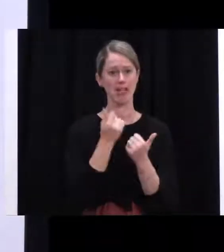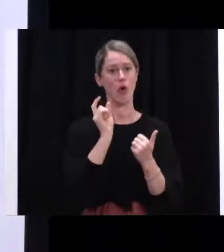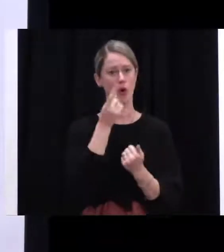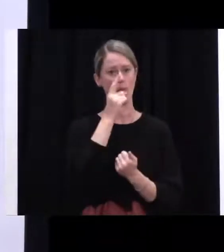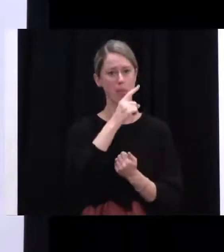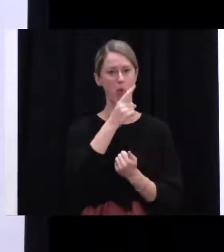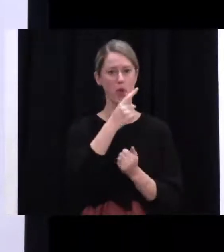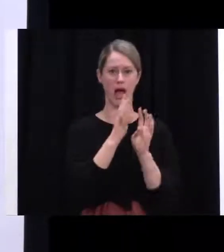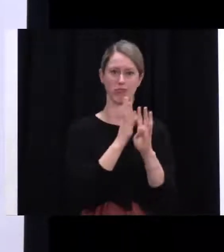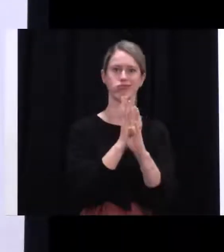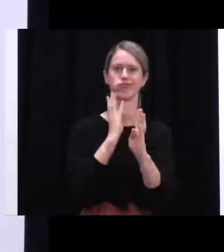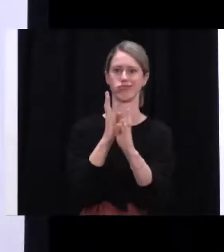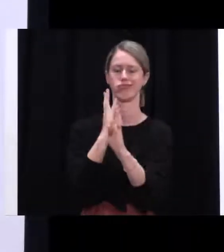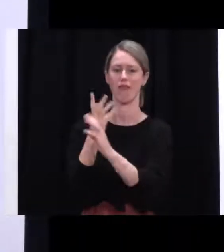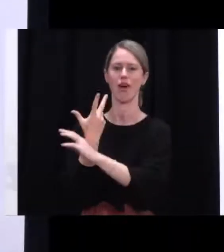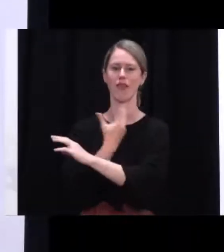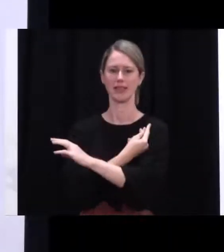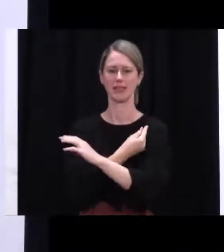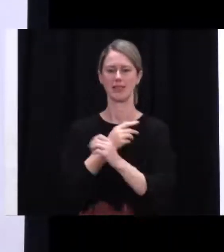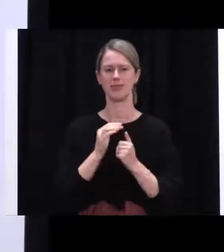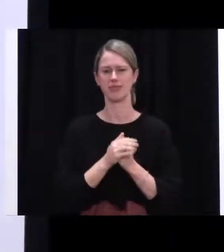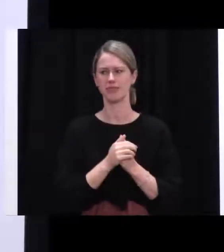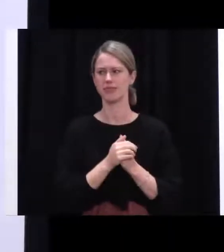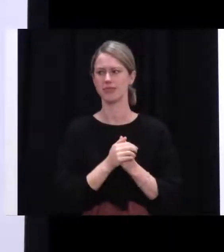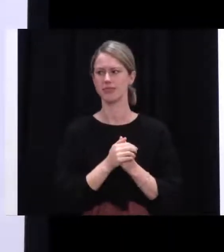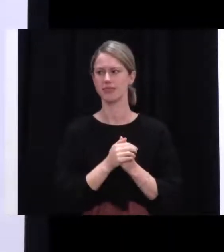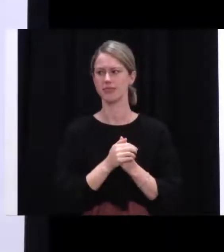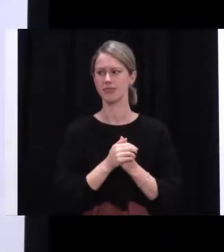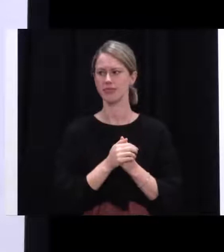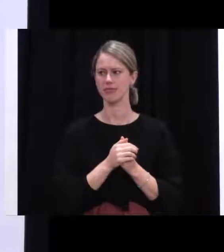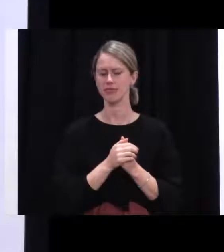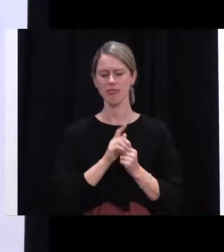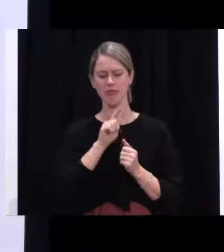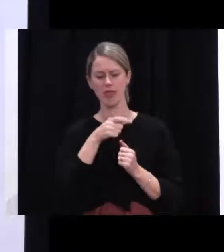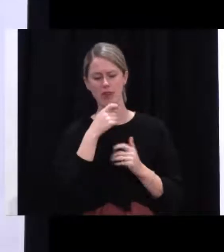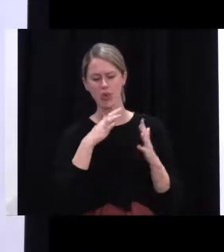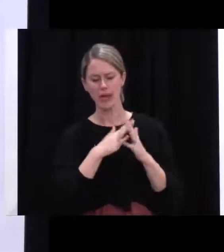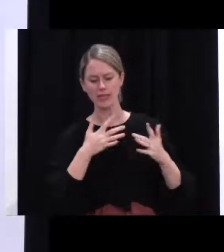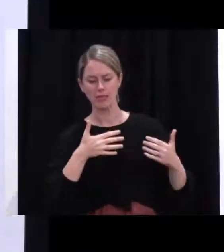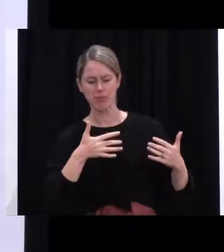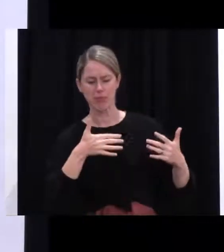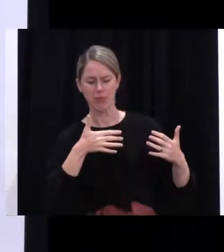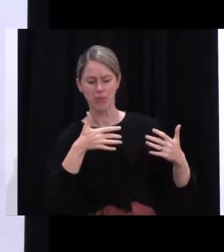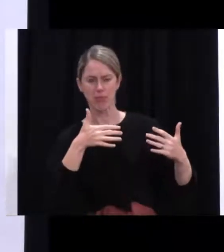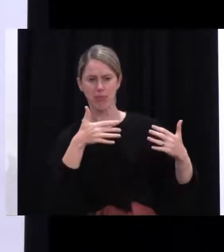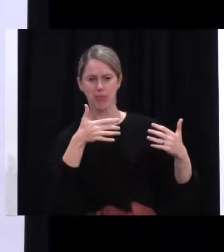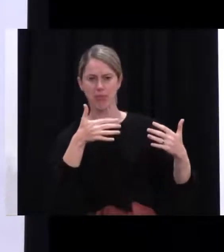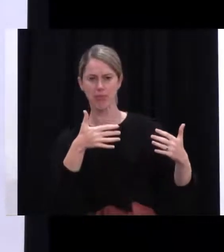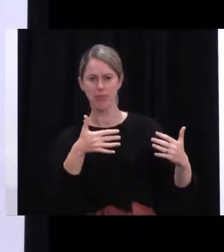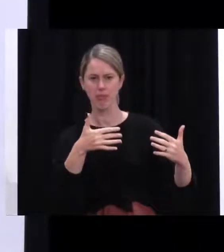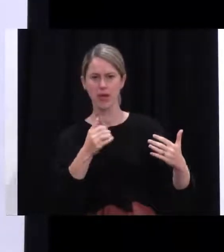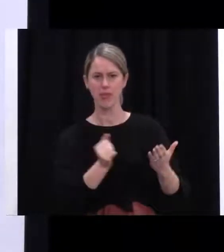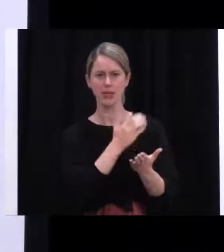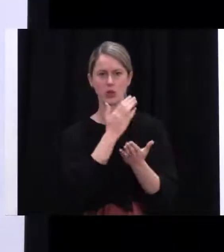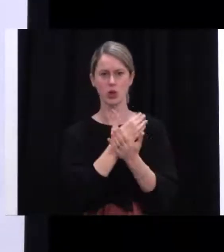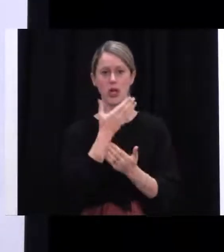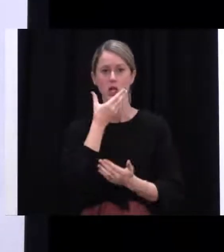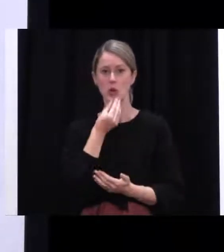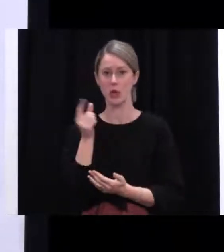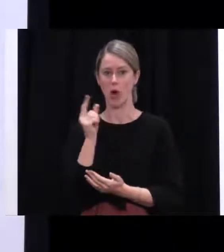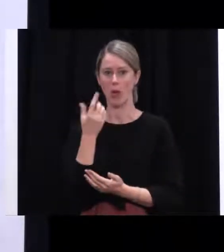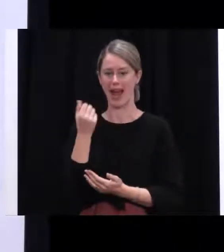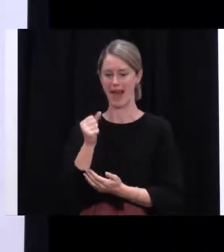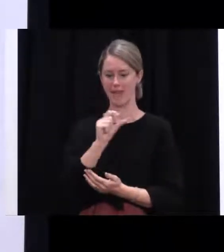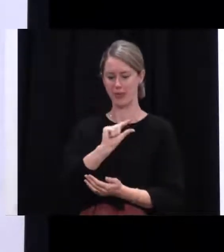coming forward to get their vaccines. As we look to the next few weeks and making sure that we're using the doses available to